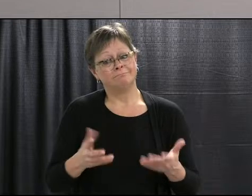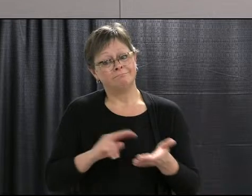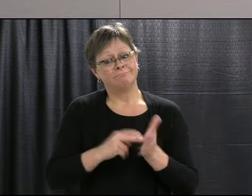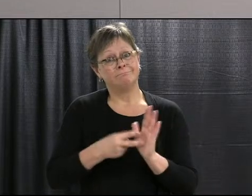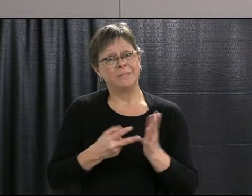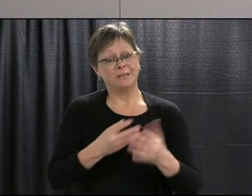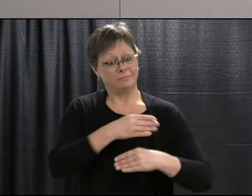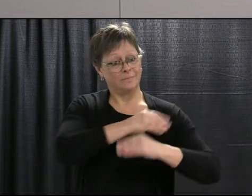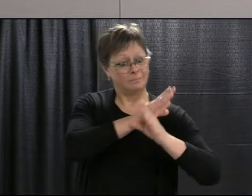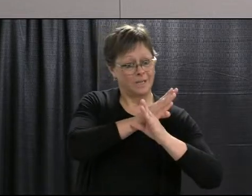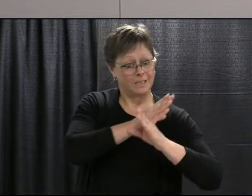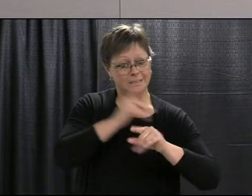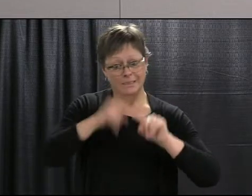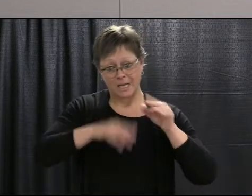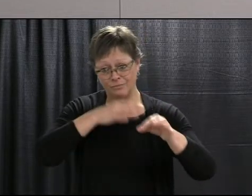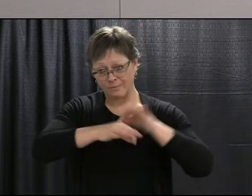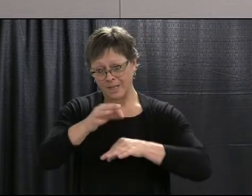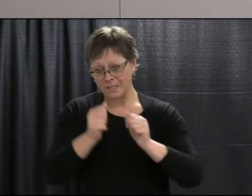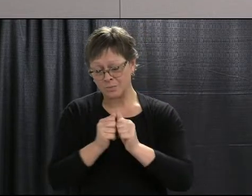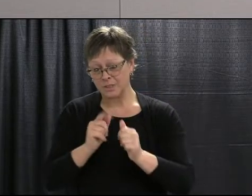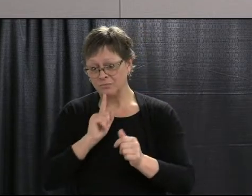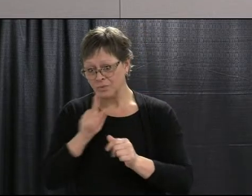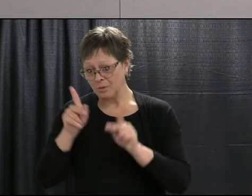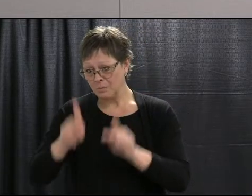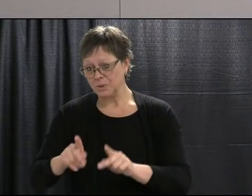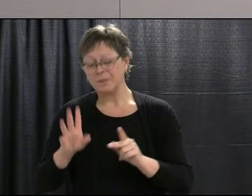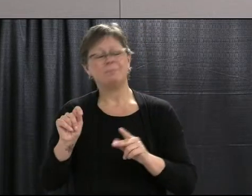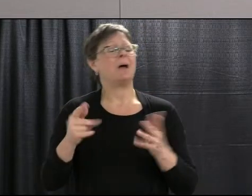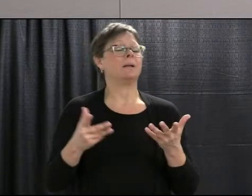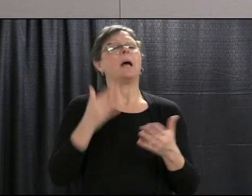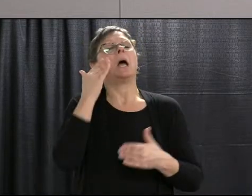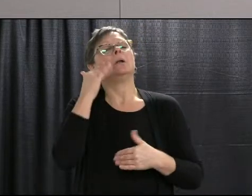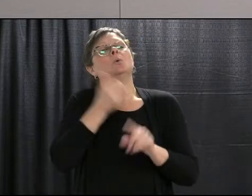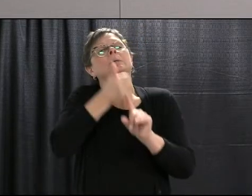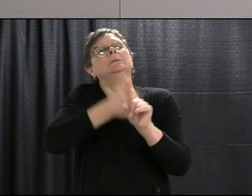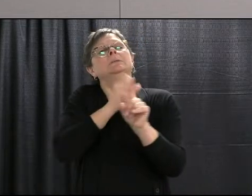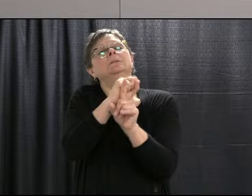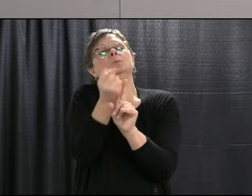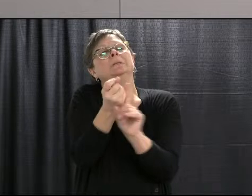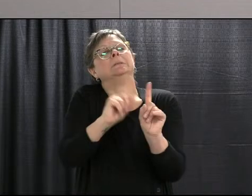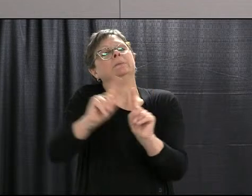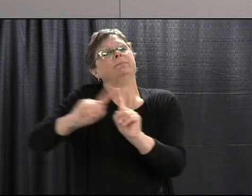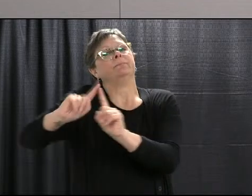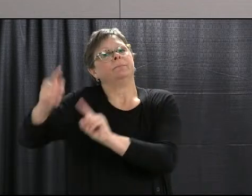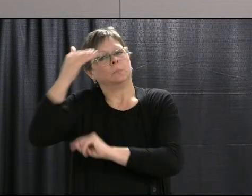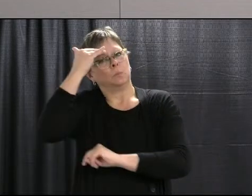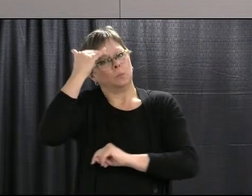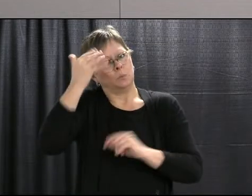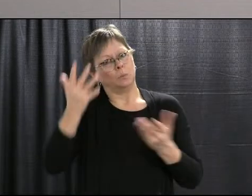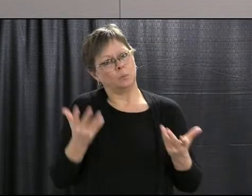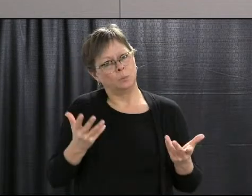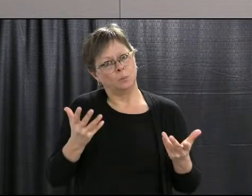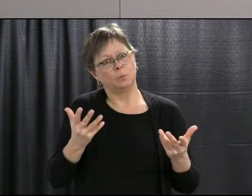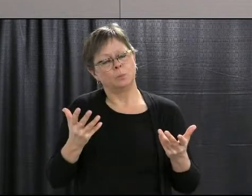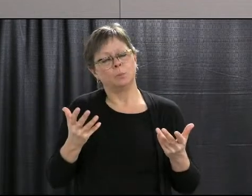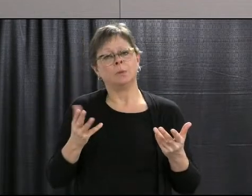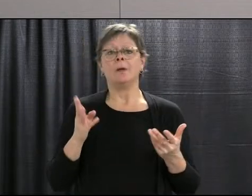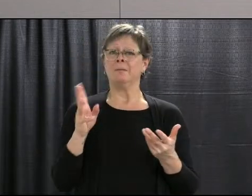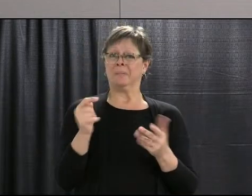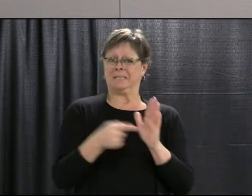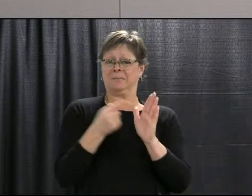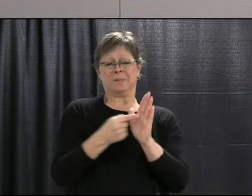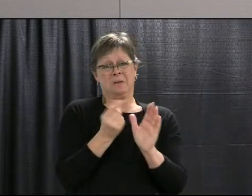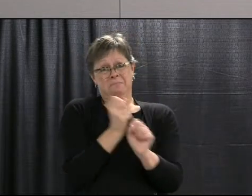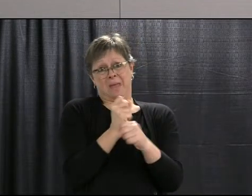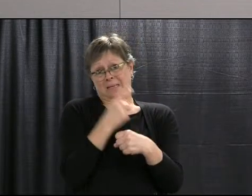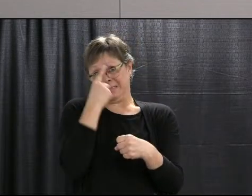it. So, but and every case is different, every patient is different, but in cases where it just makes so much sense,